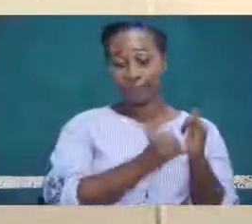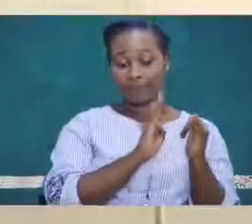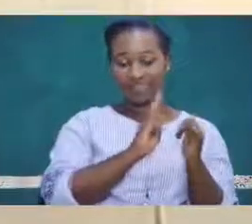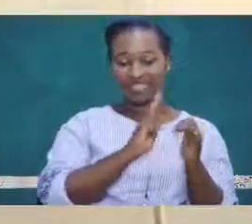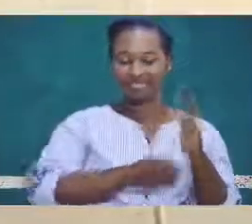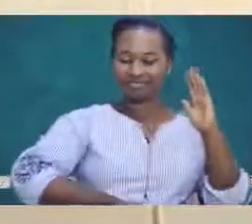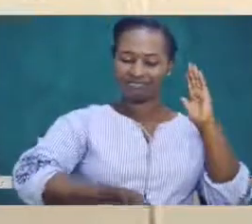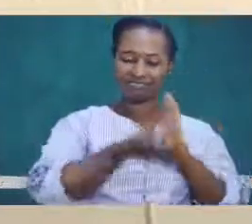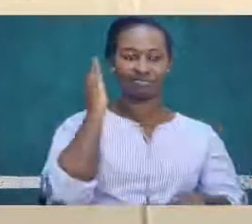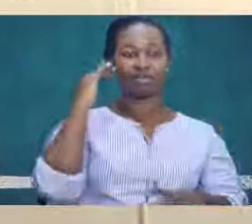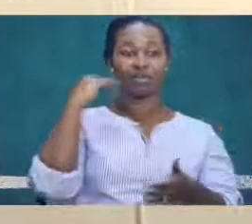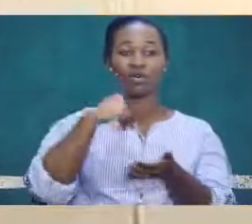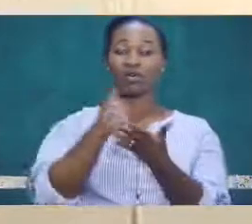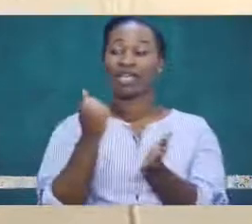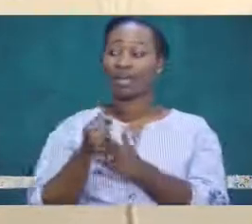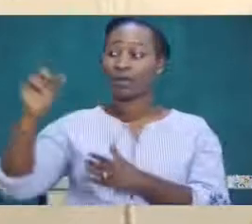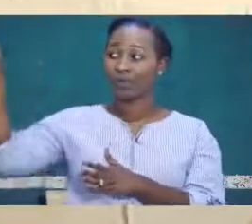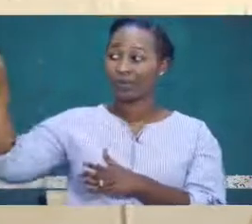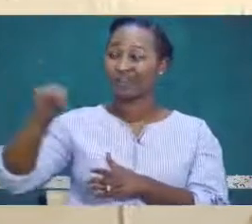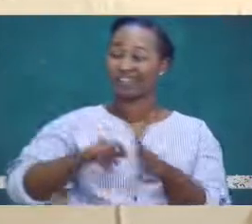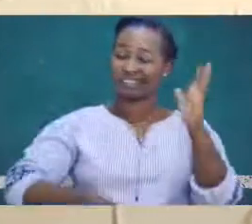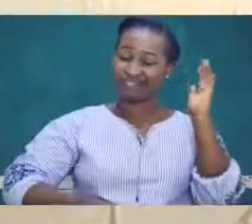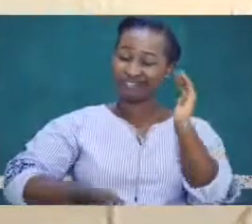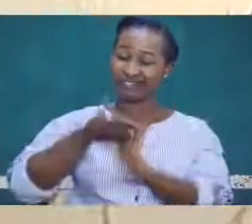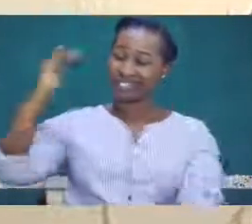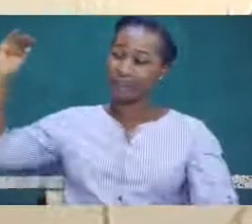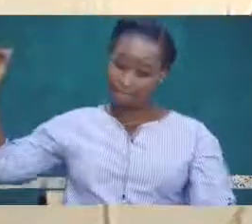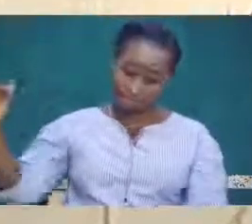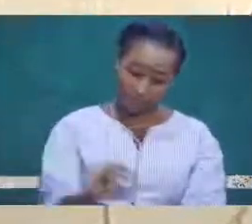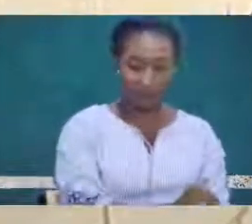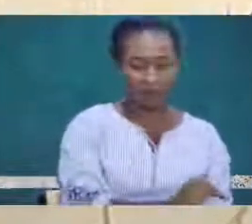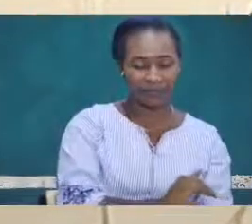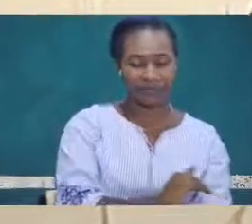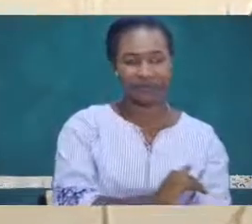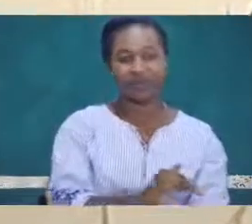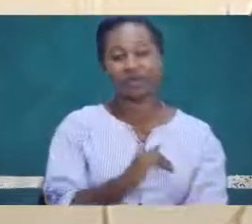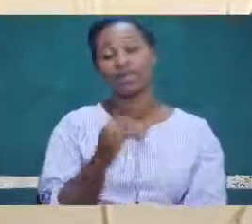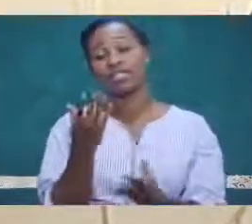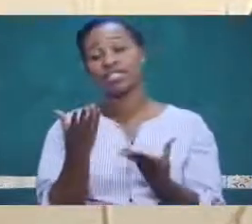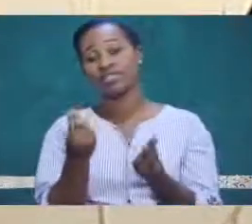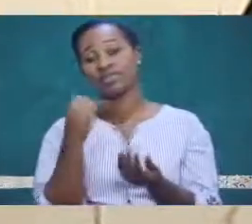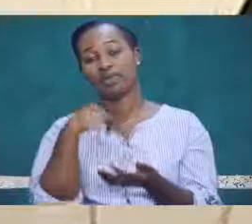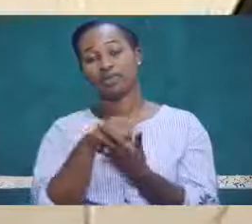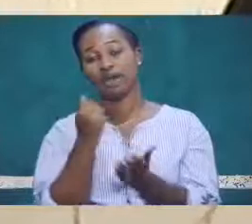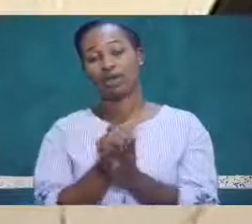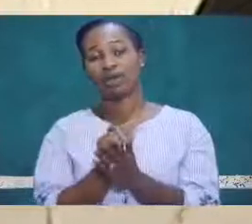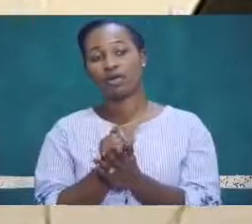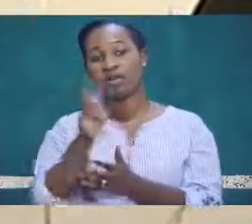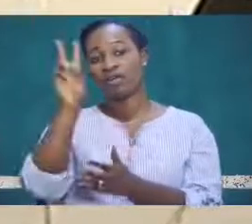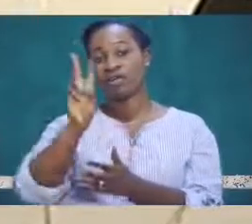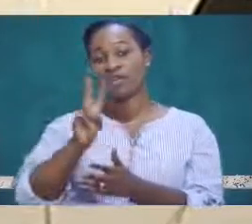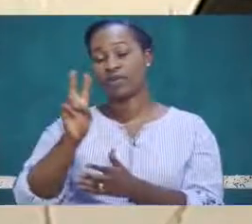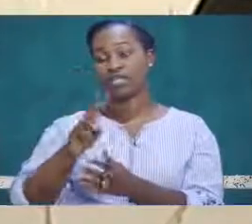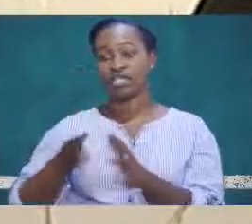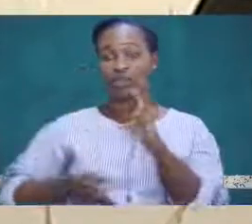higher because the body is moving faster when it is at point A. Now, simply because the velocity is